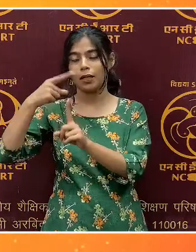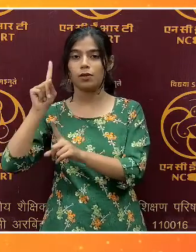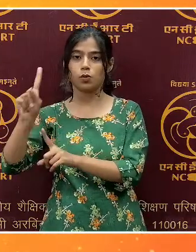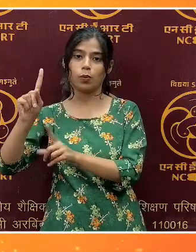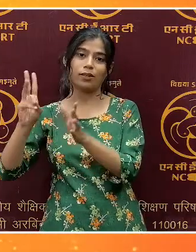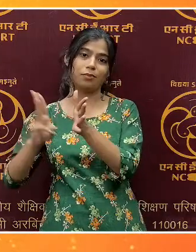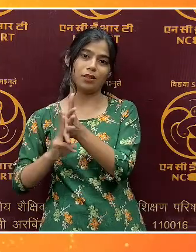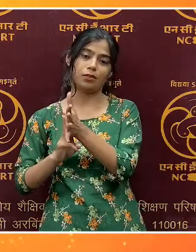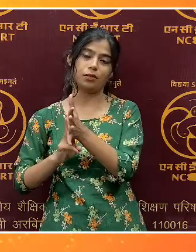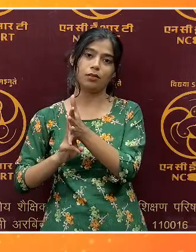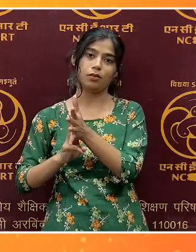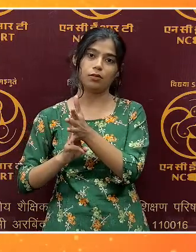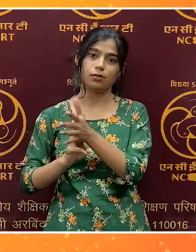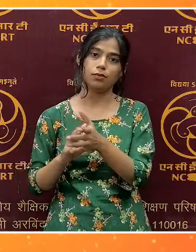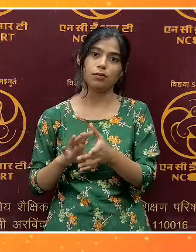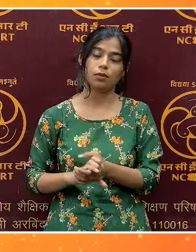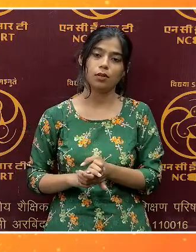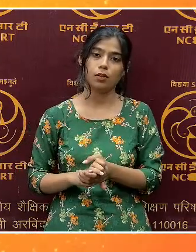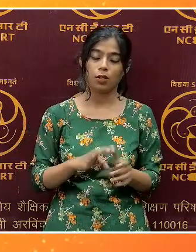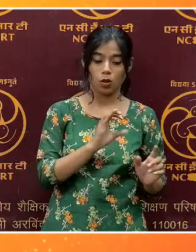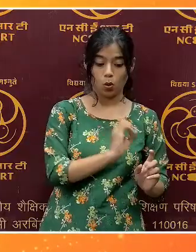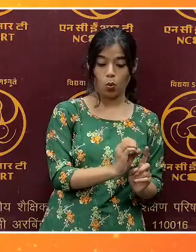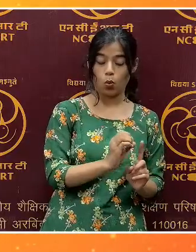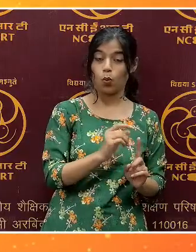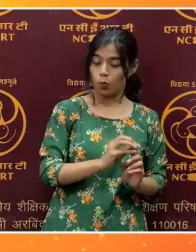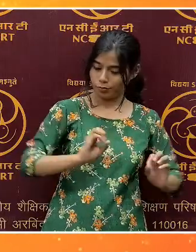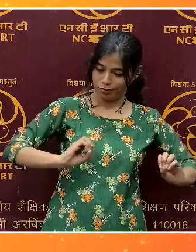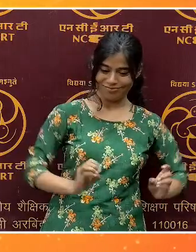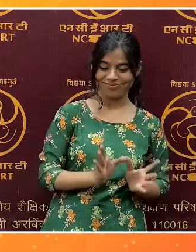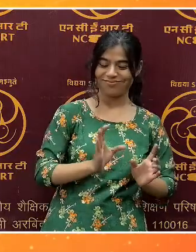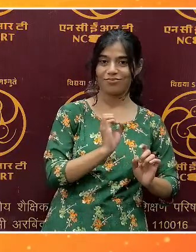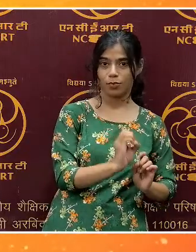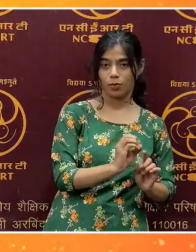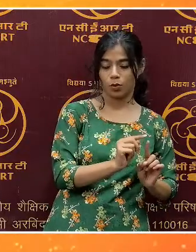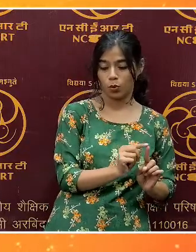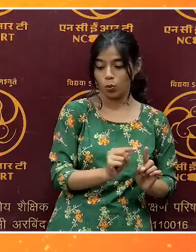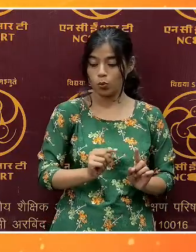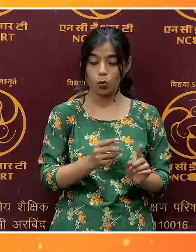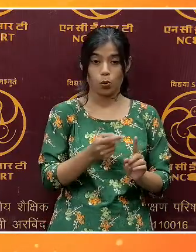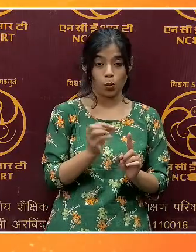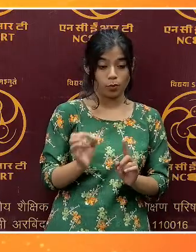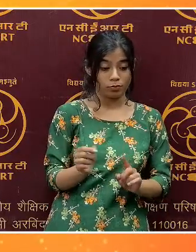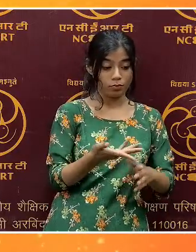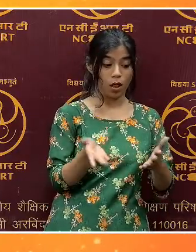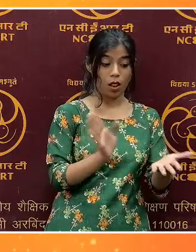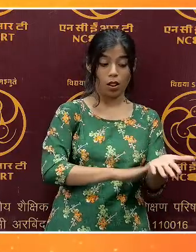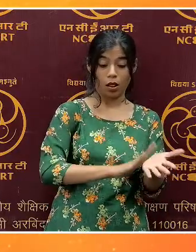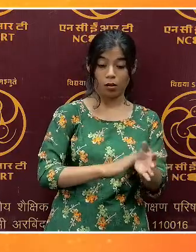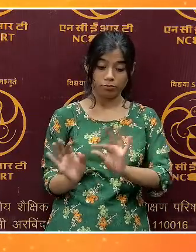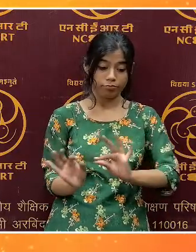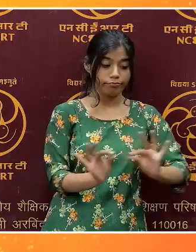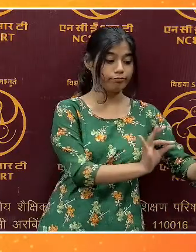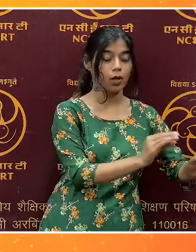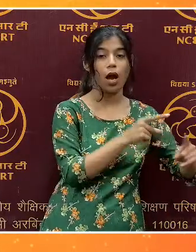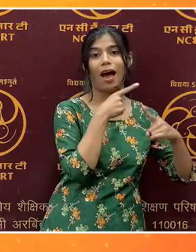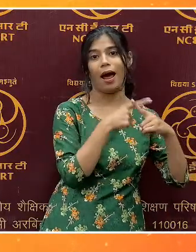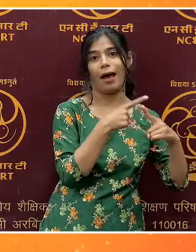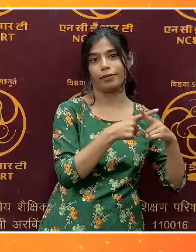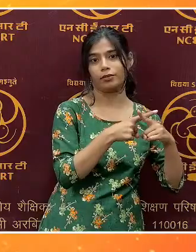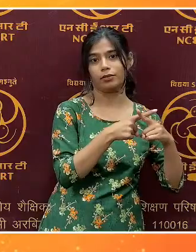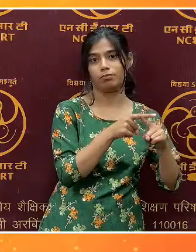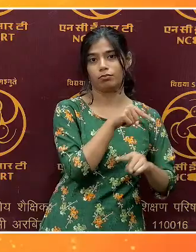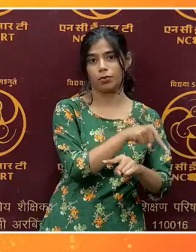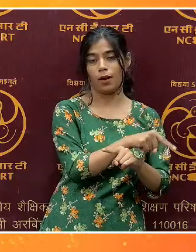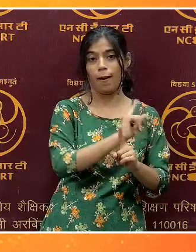meter, it will mean from O it has to start 2 meter left on the x axis. And